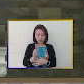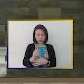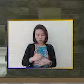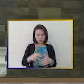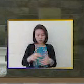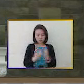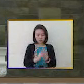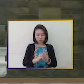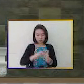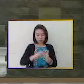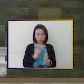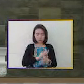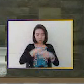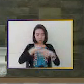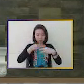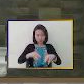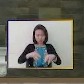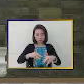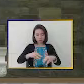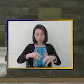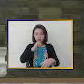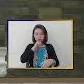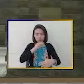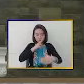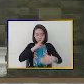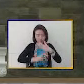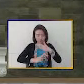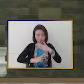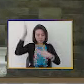that we may not hide your words